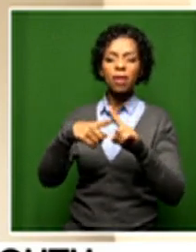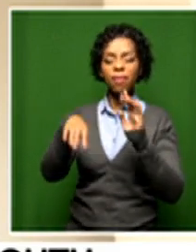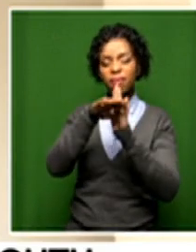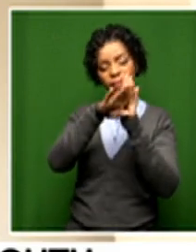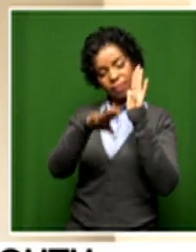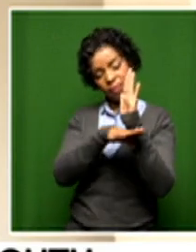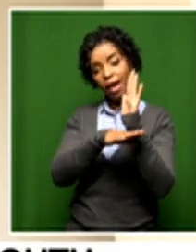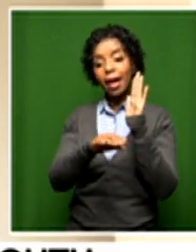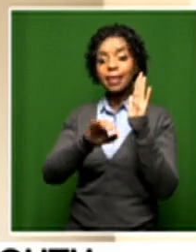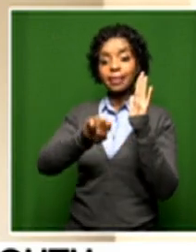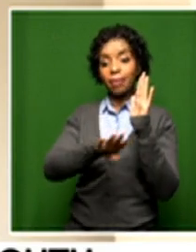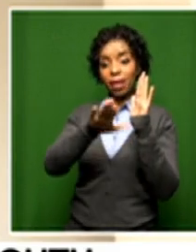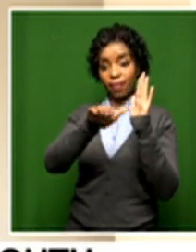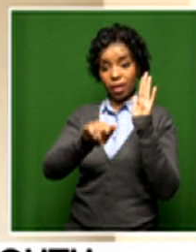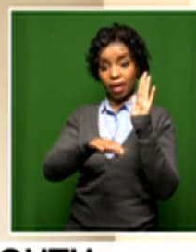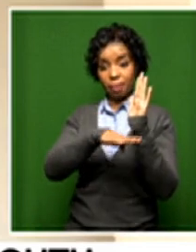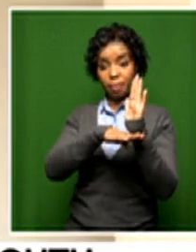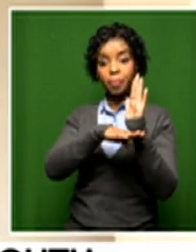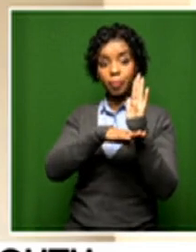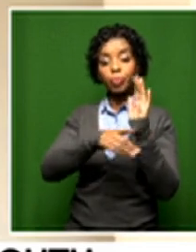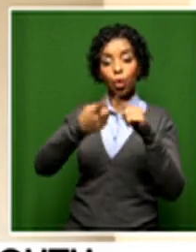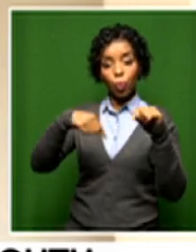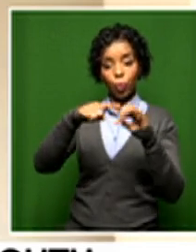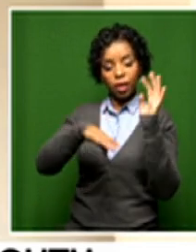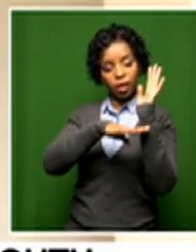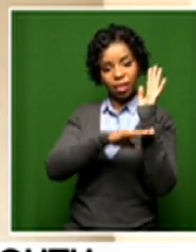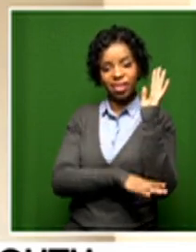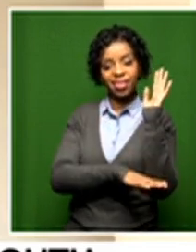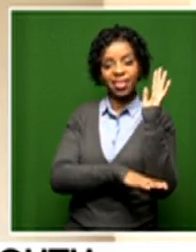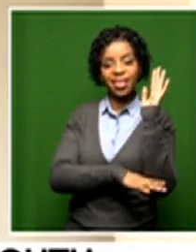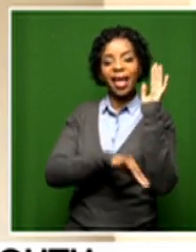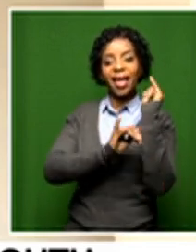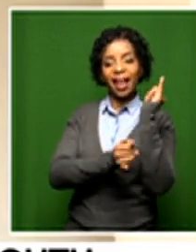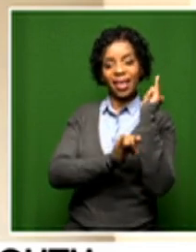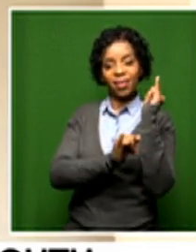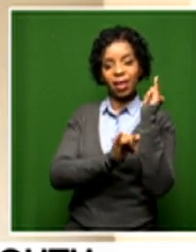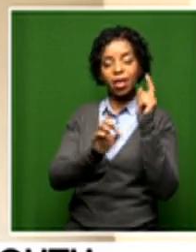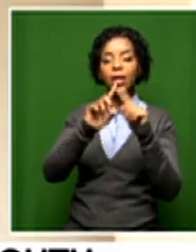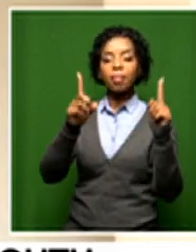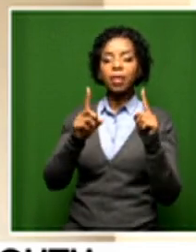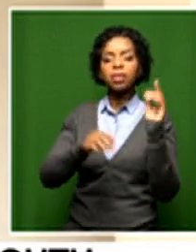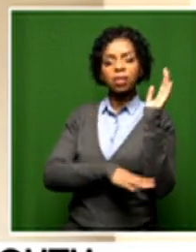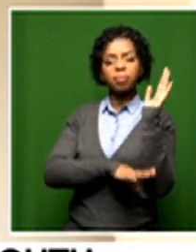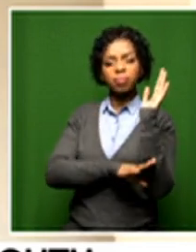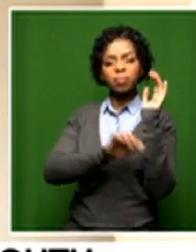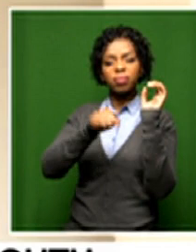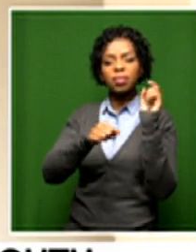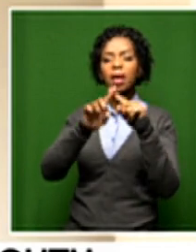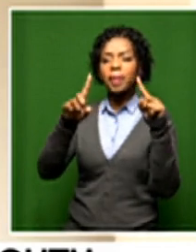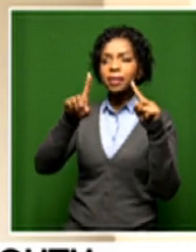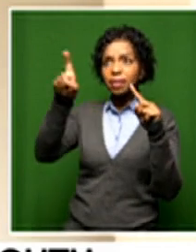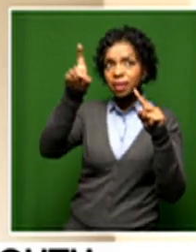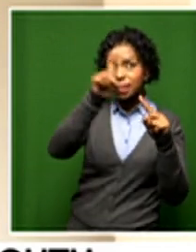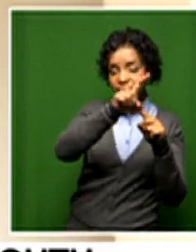been relegated to number 11. Now, we're still increasing, but it means other countries are increasing faster than us. The reason why they're increasing faster